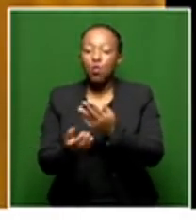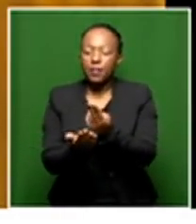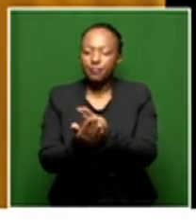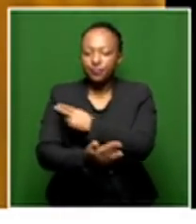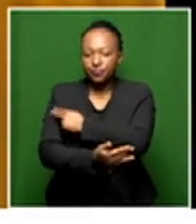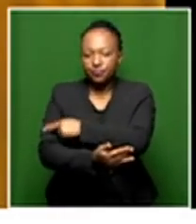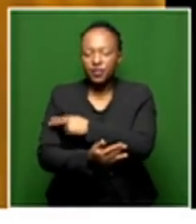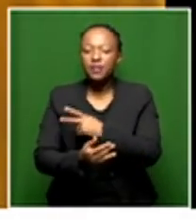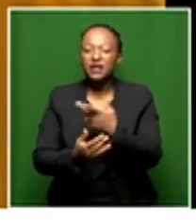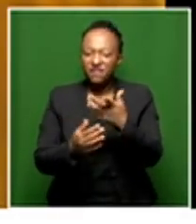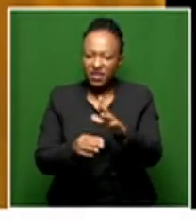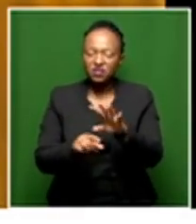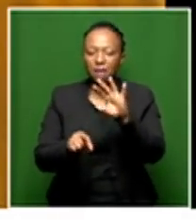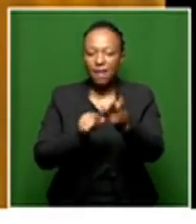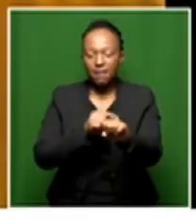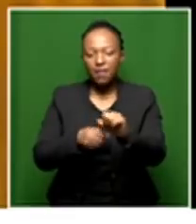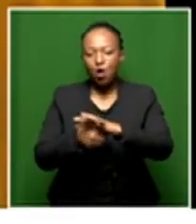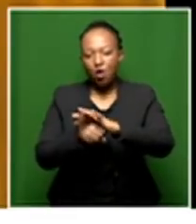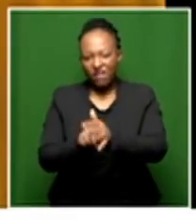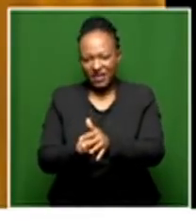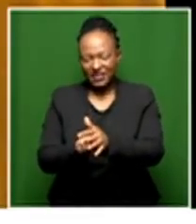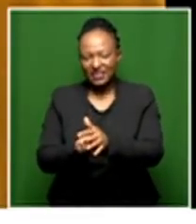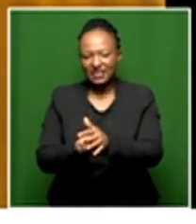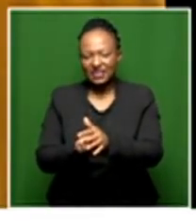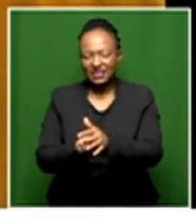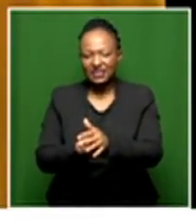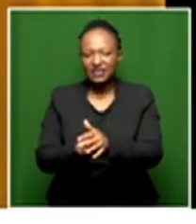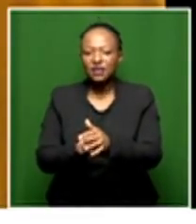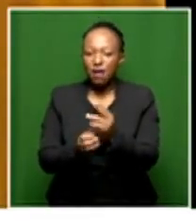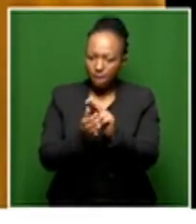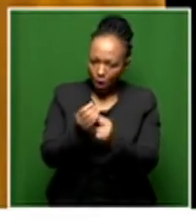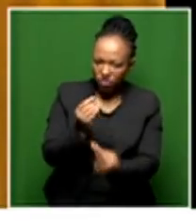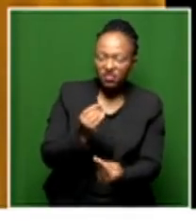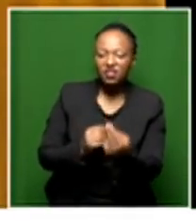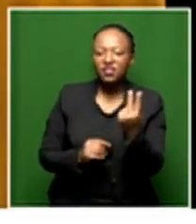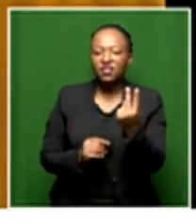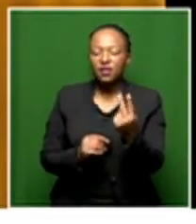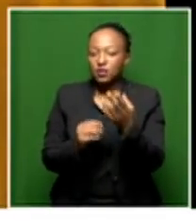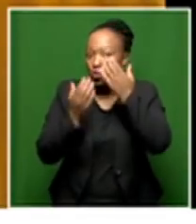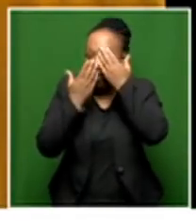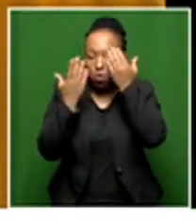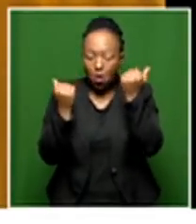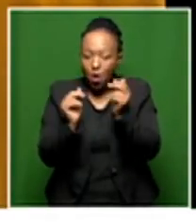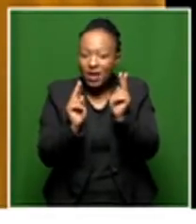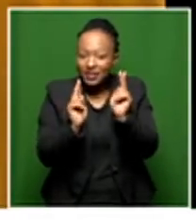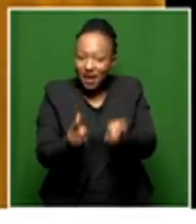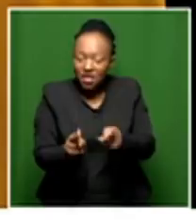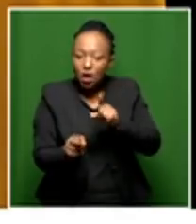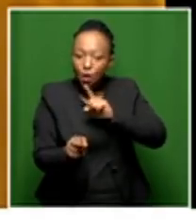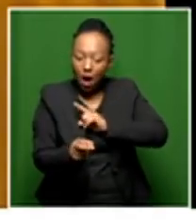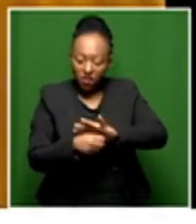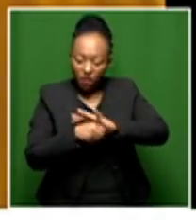So that's, they had COVID-19 diagnosed as well. So we don't know if the deaths are purely due to